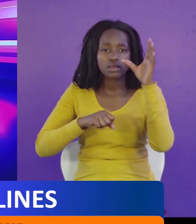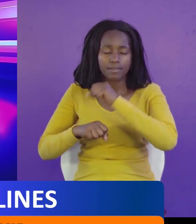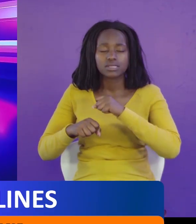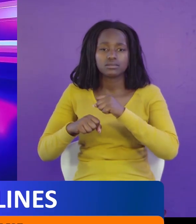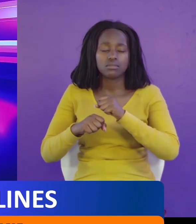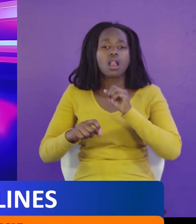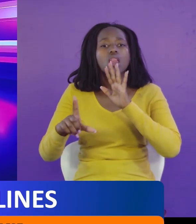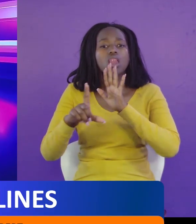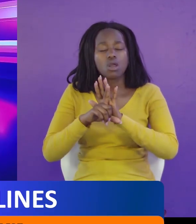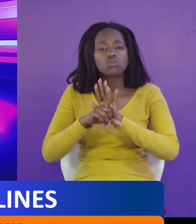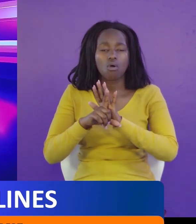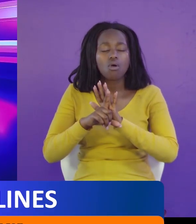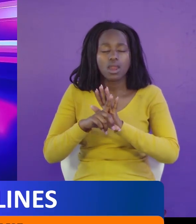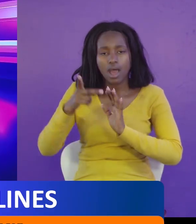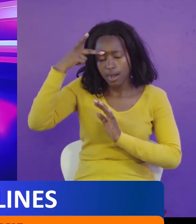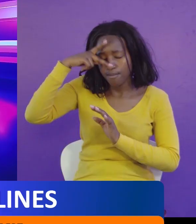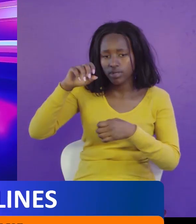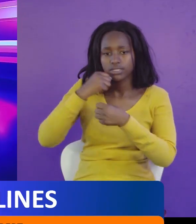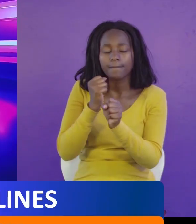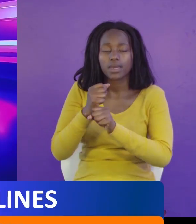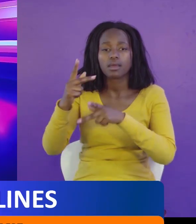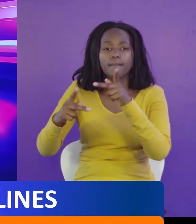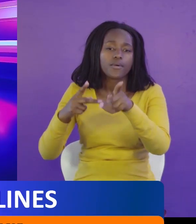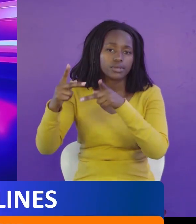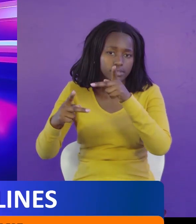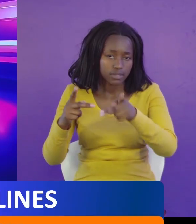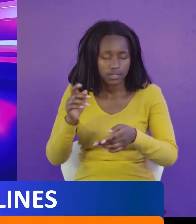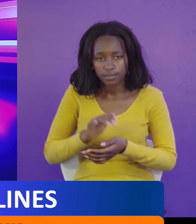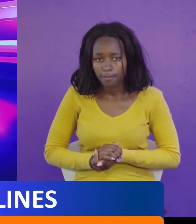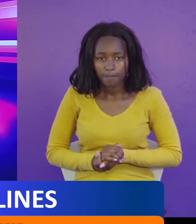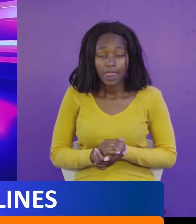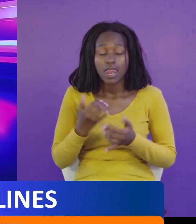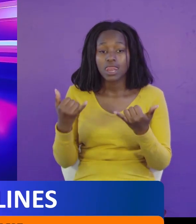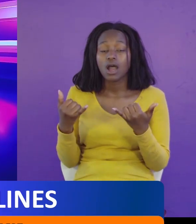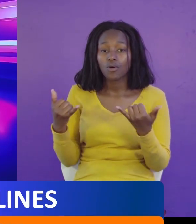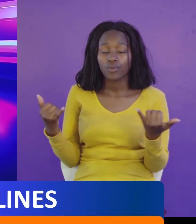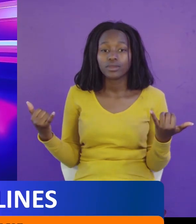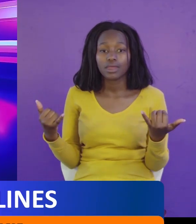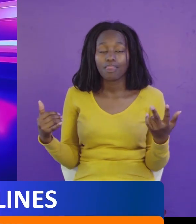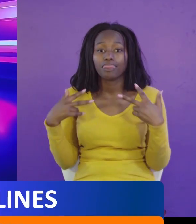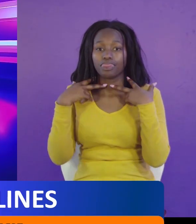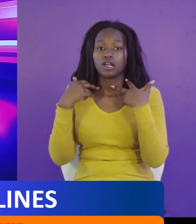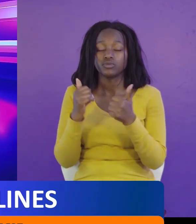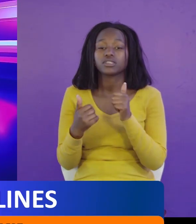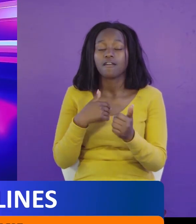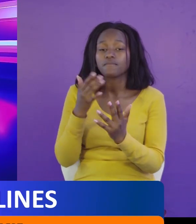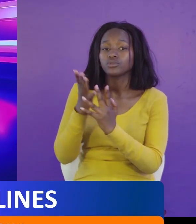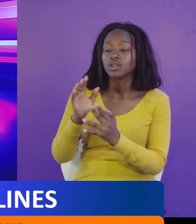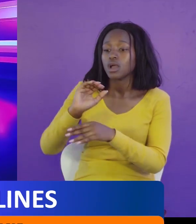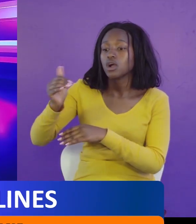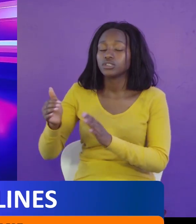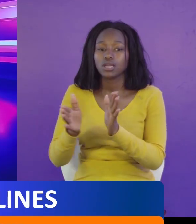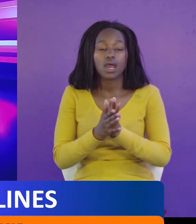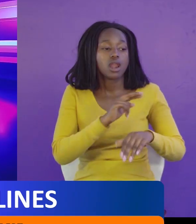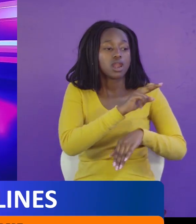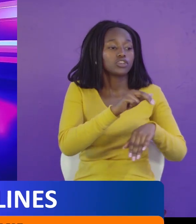policy, and decision-making processes. The standoff between the counties and the national government over revenue collection has